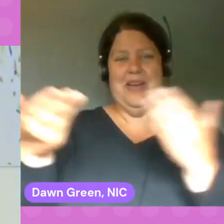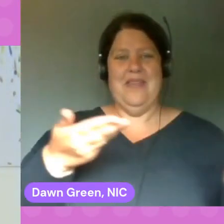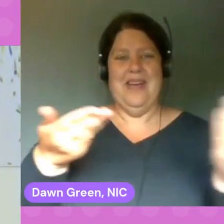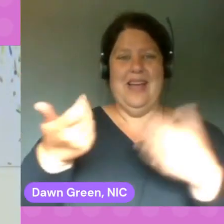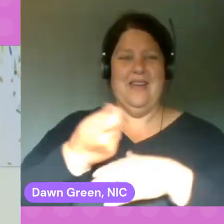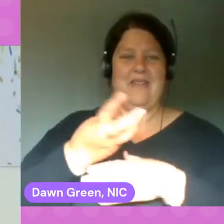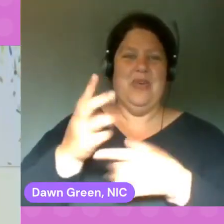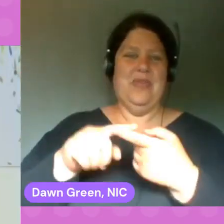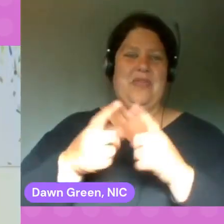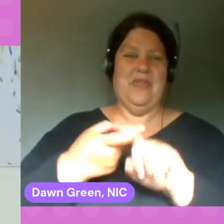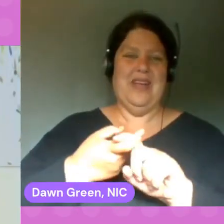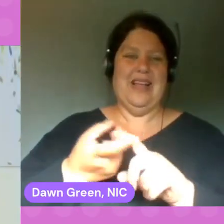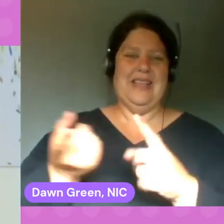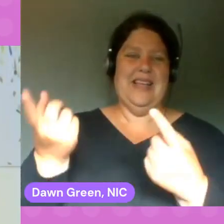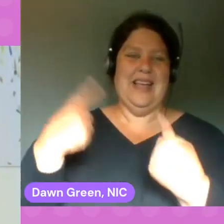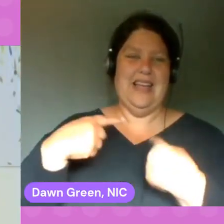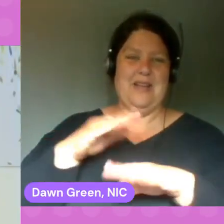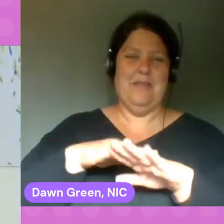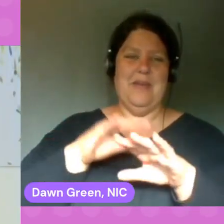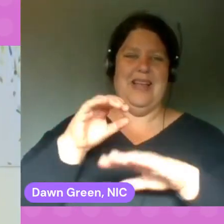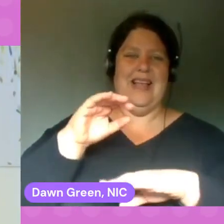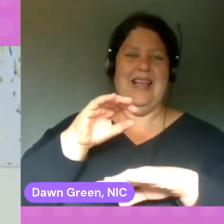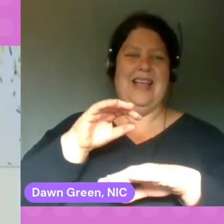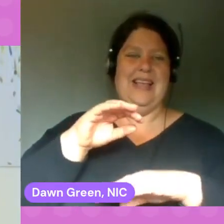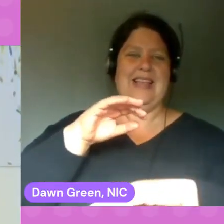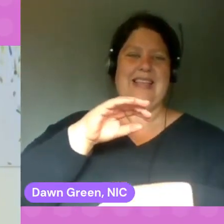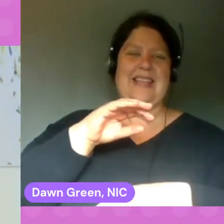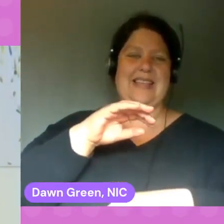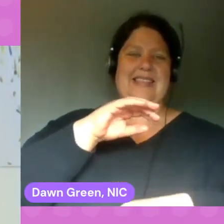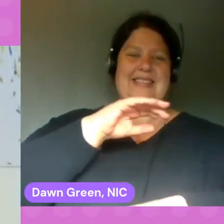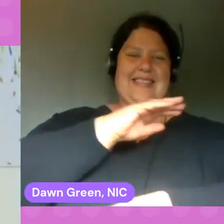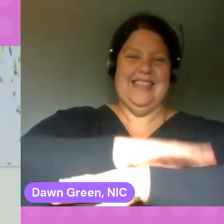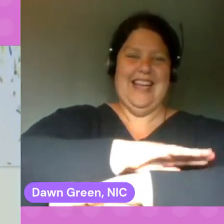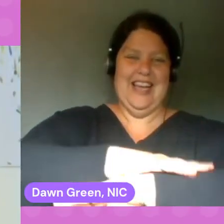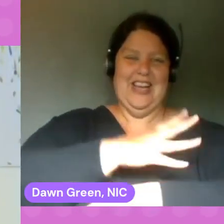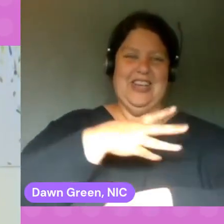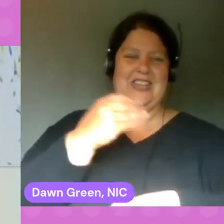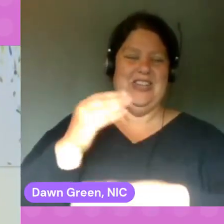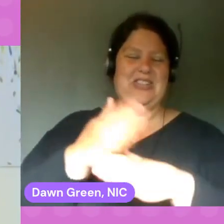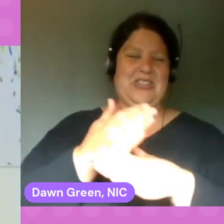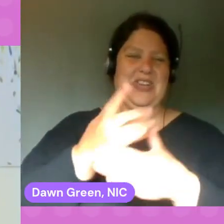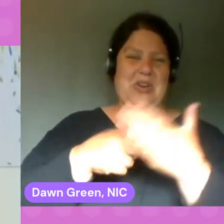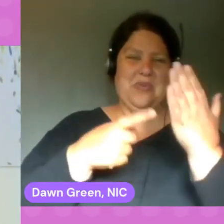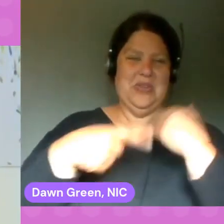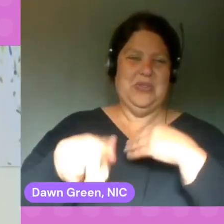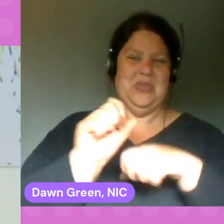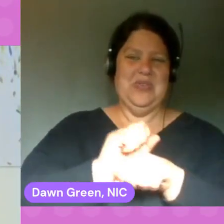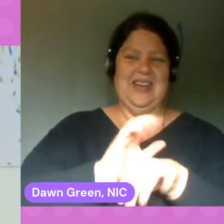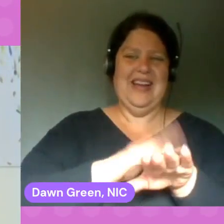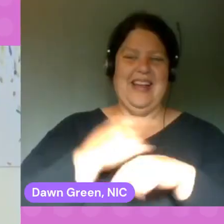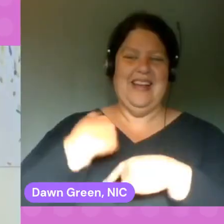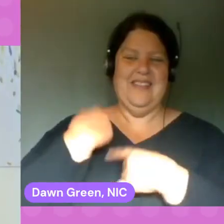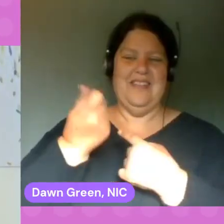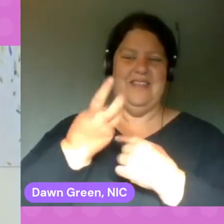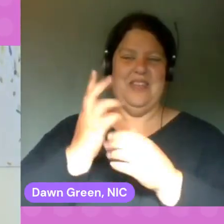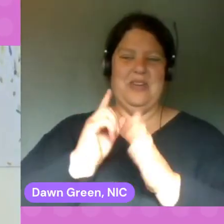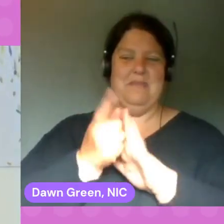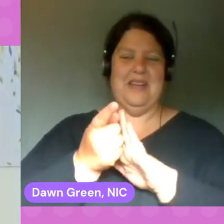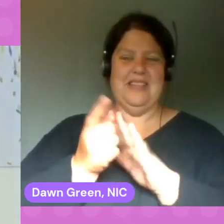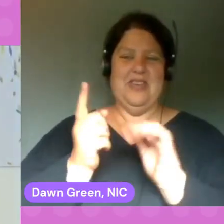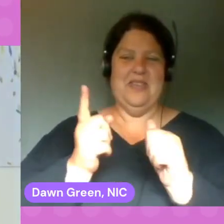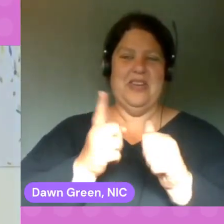tinkering friends to come up onto the stage and just share what they have been working on over the past few minutes. So